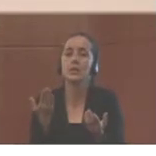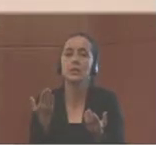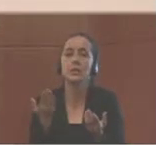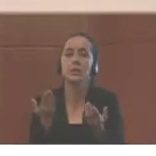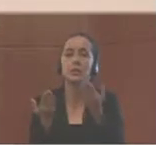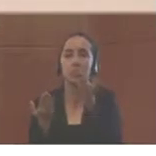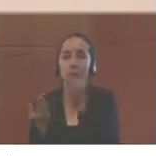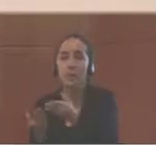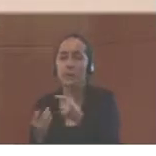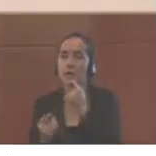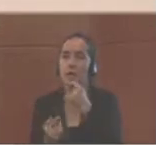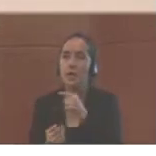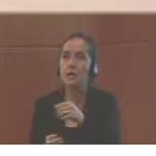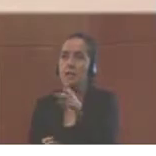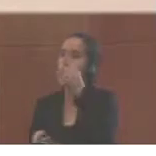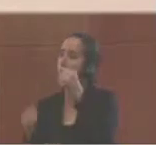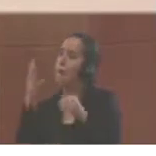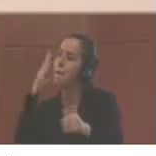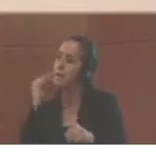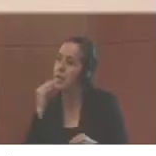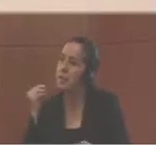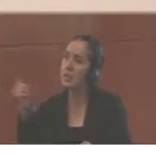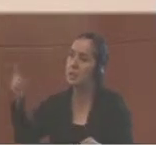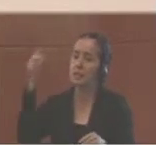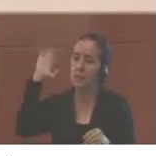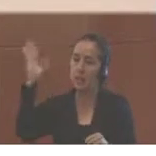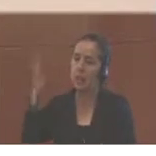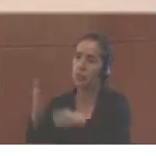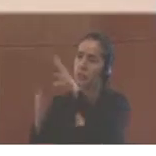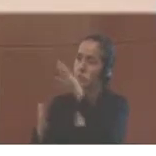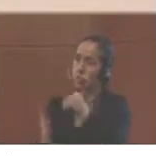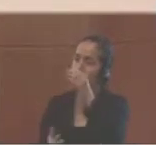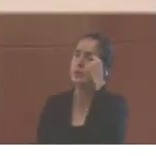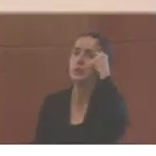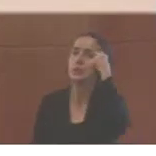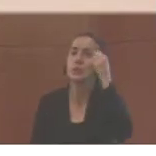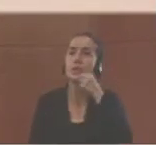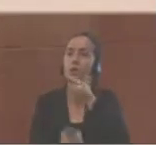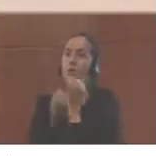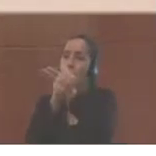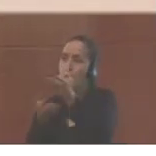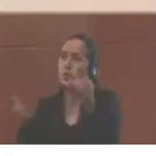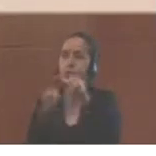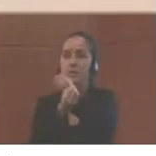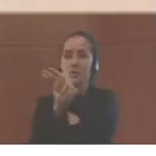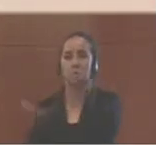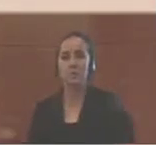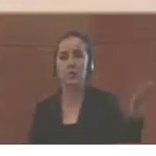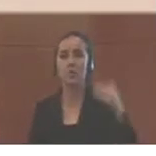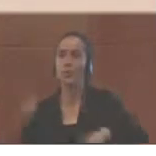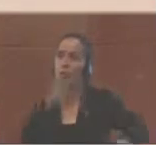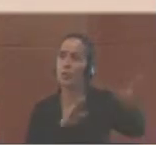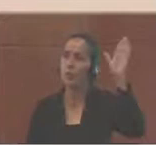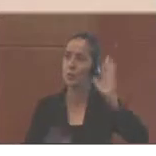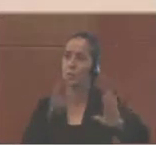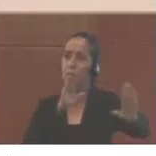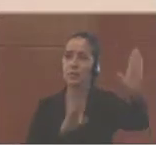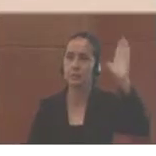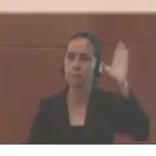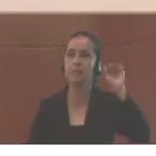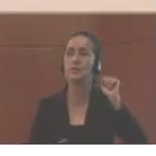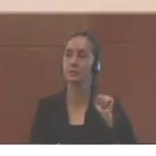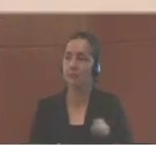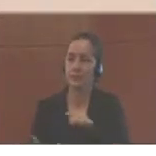Minister Cornejo to share with us her reactions about these very